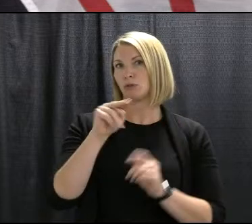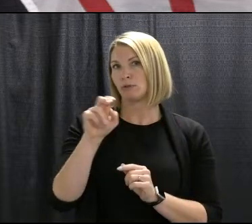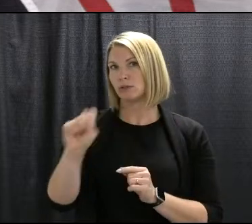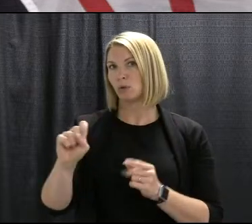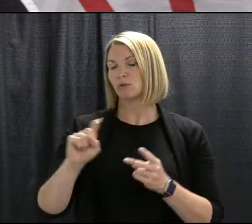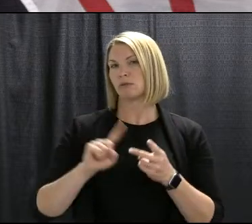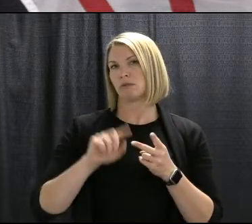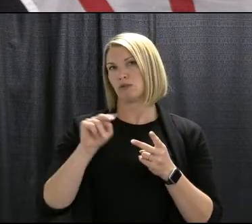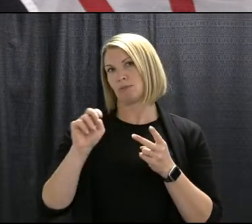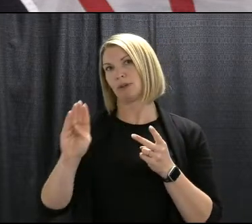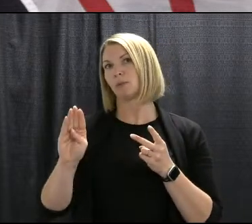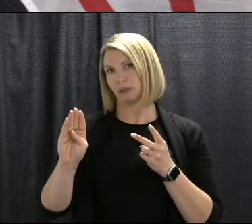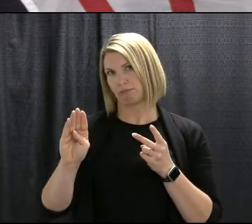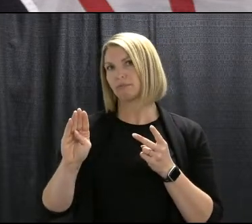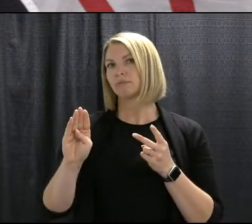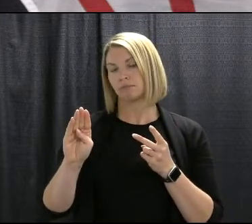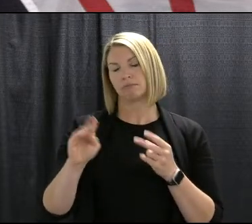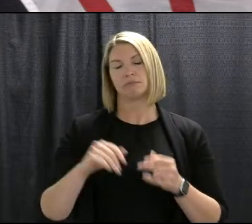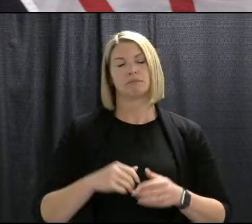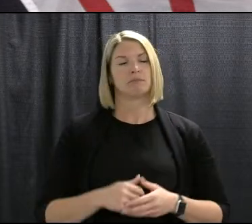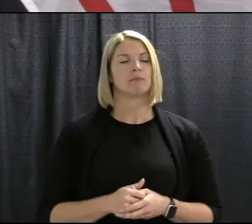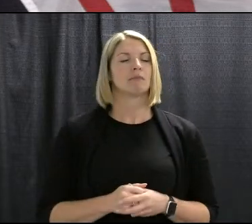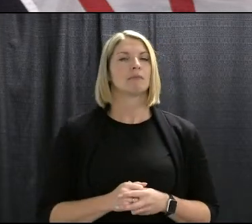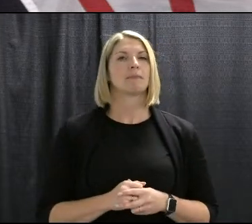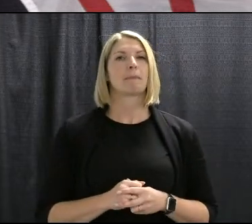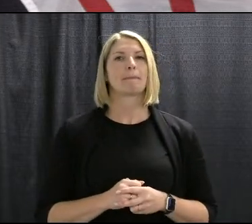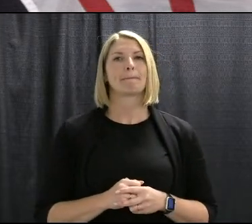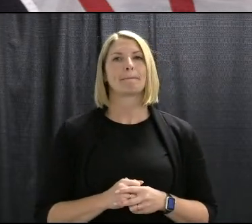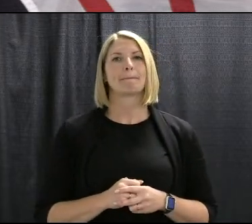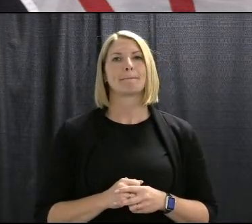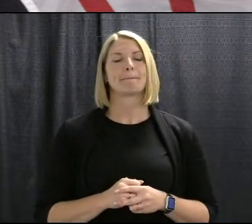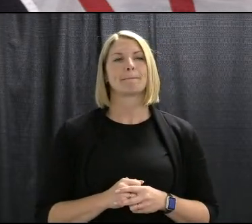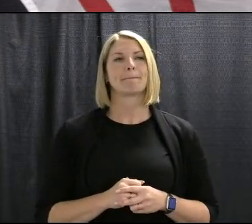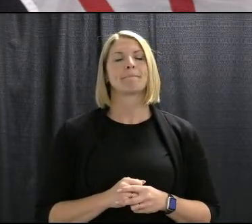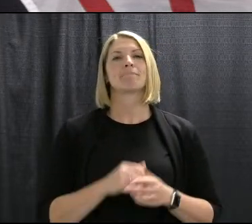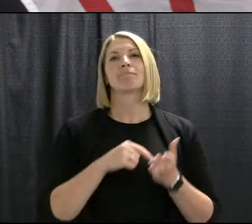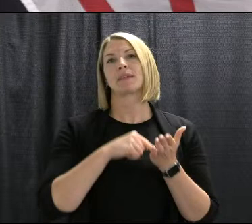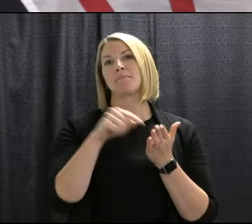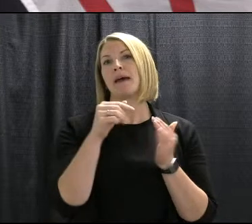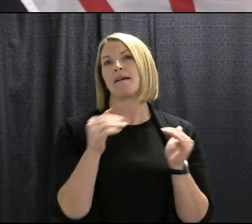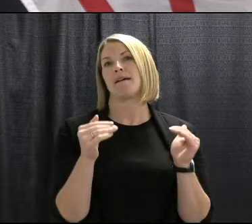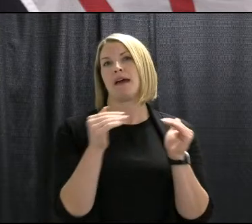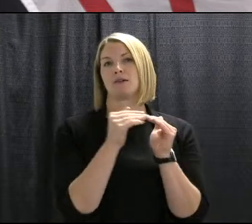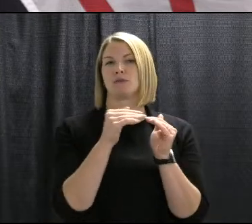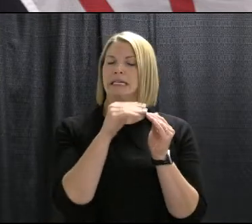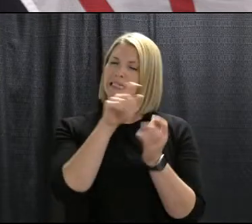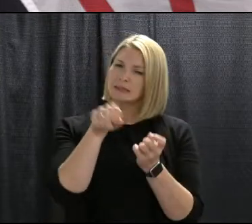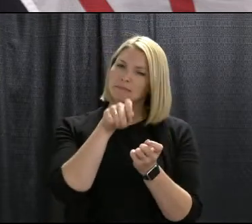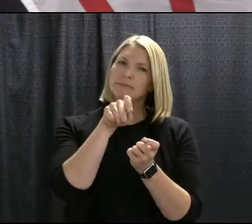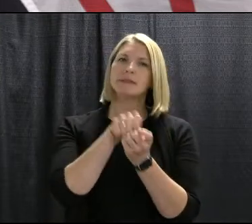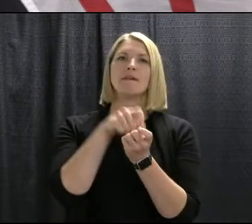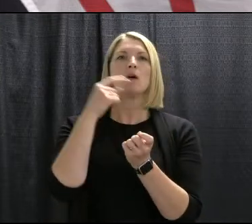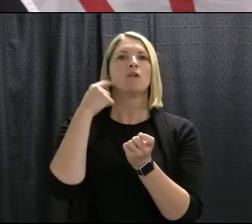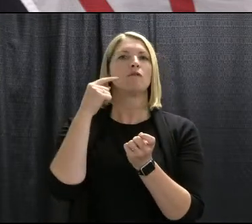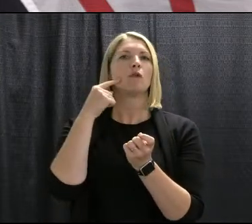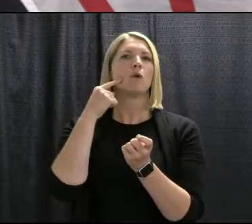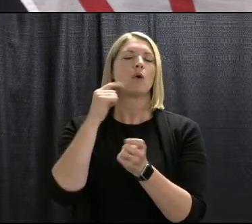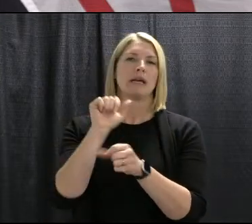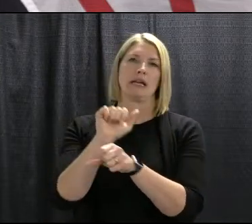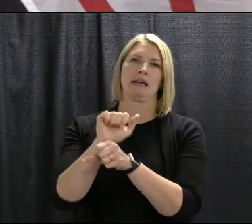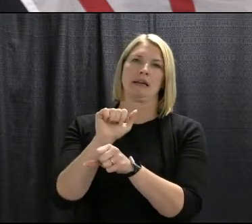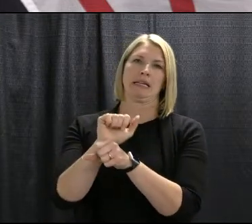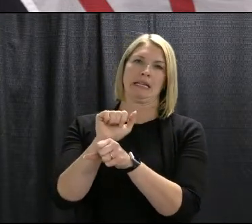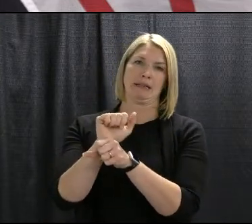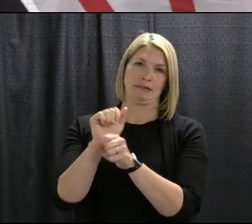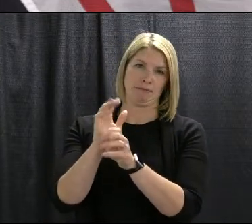Scotia and New Brunswick. While the pay equity provisions apply only to the public sector, it is our government's intention